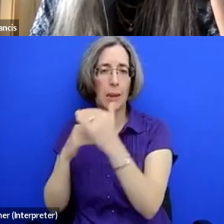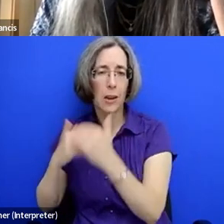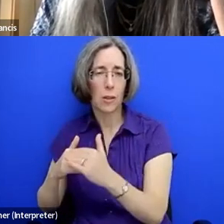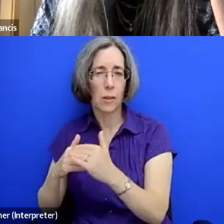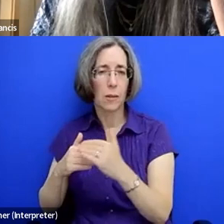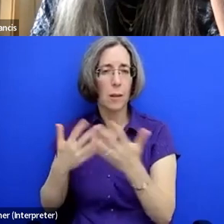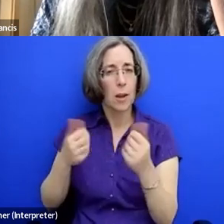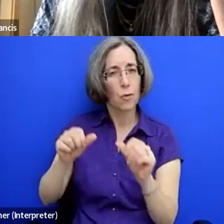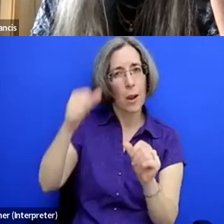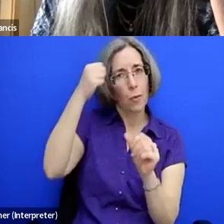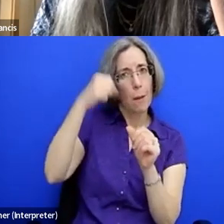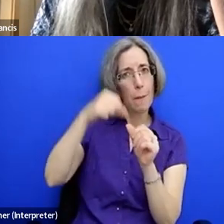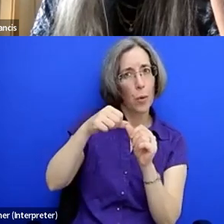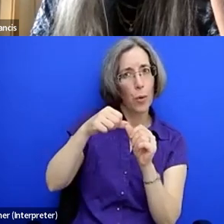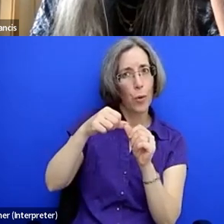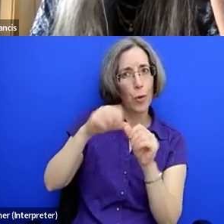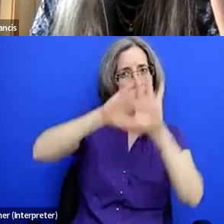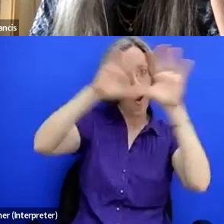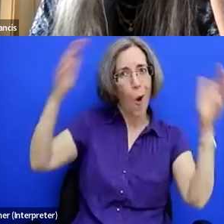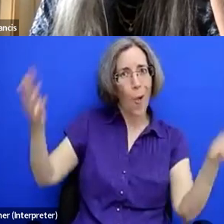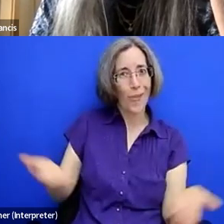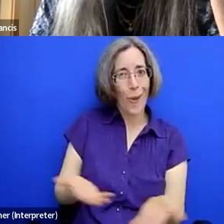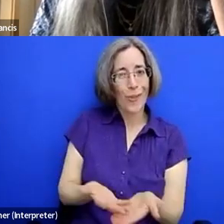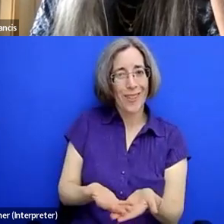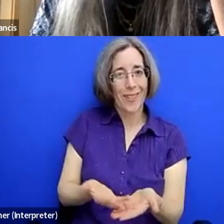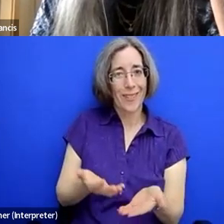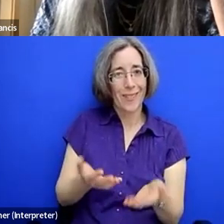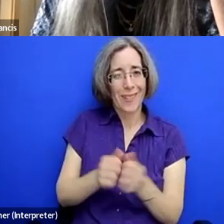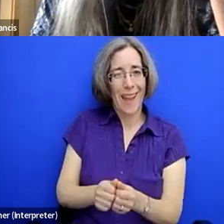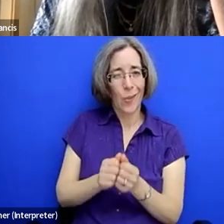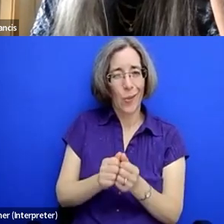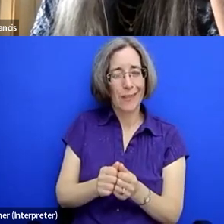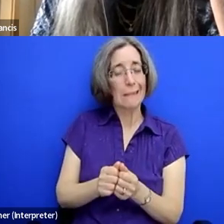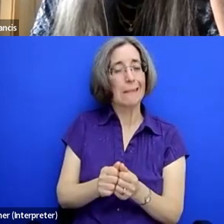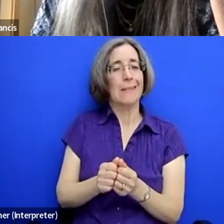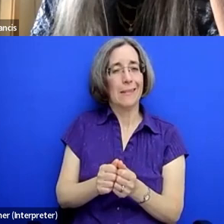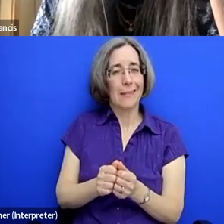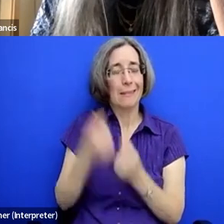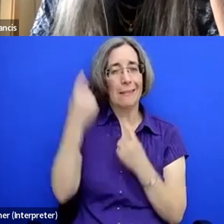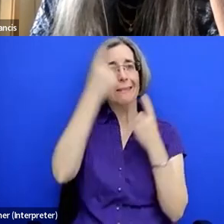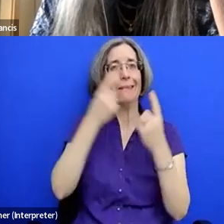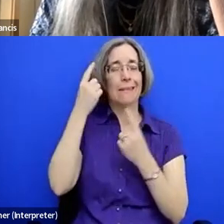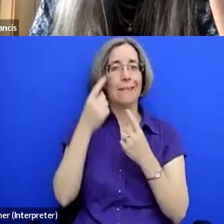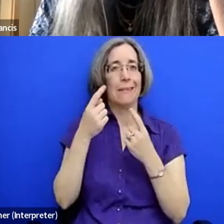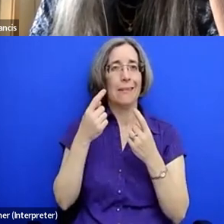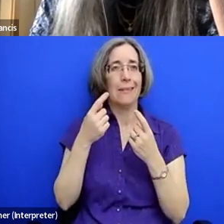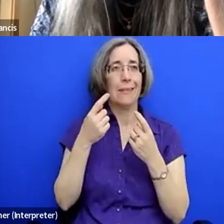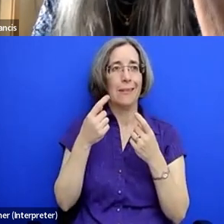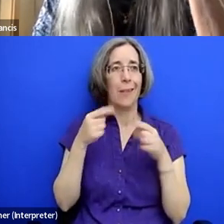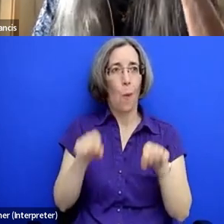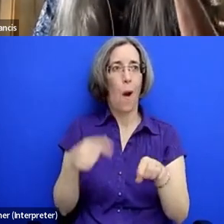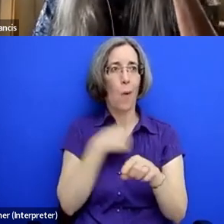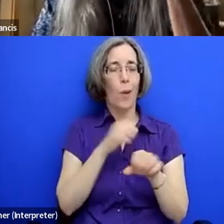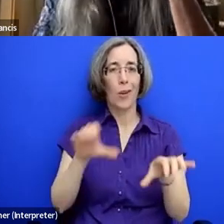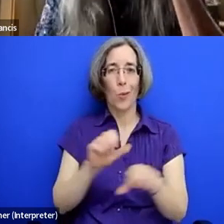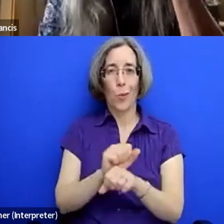sort of contain and hold all of those things together in our minds as we do our work is really important, and I